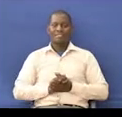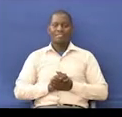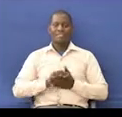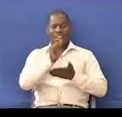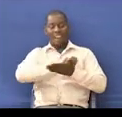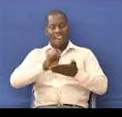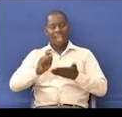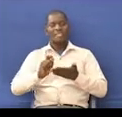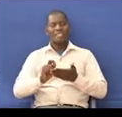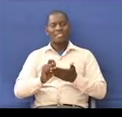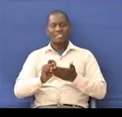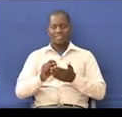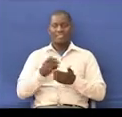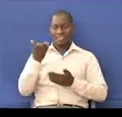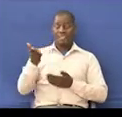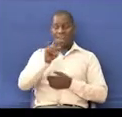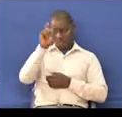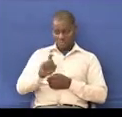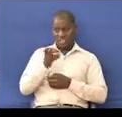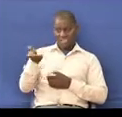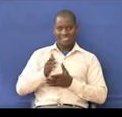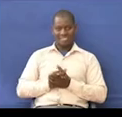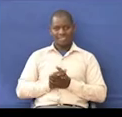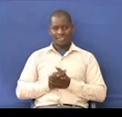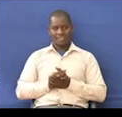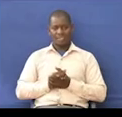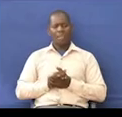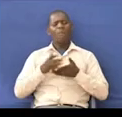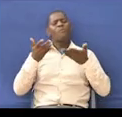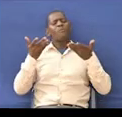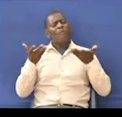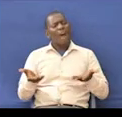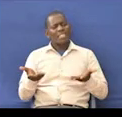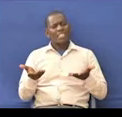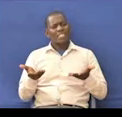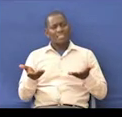Write please this question, that what